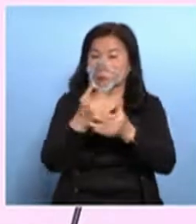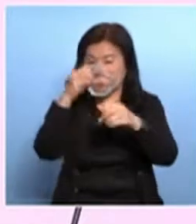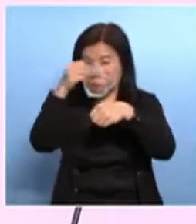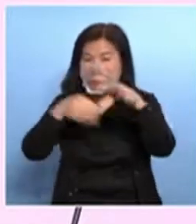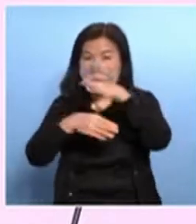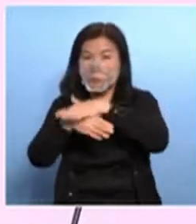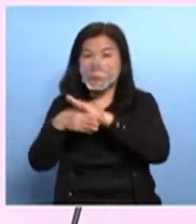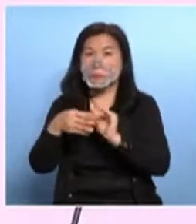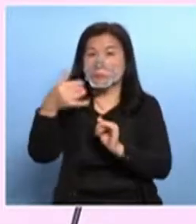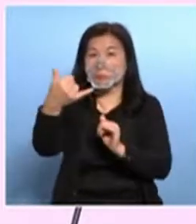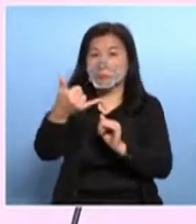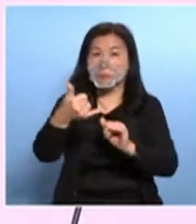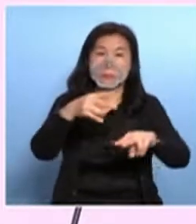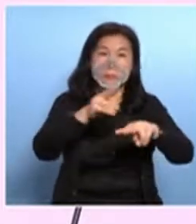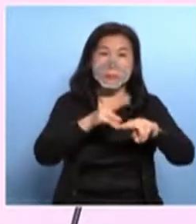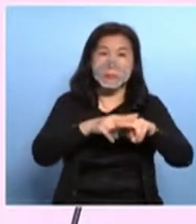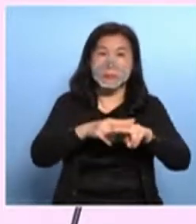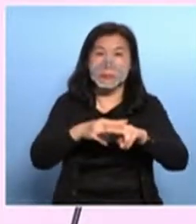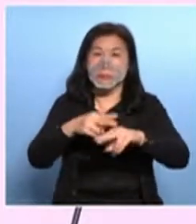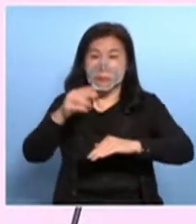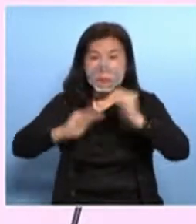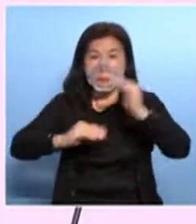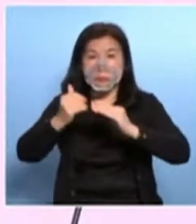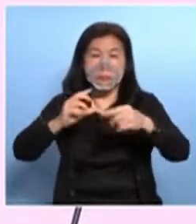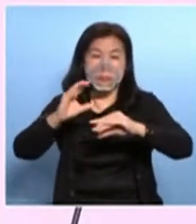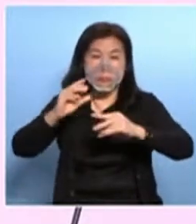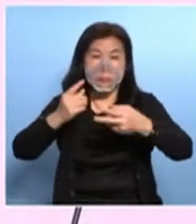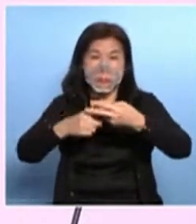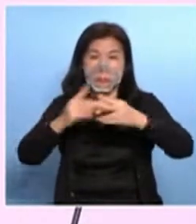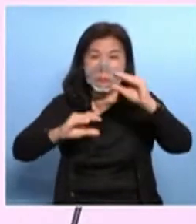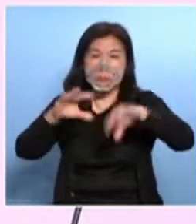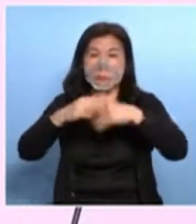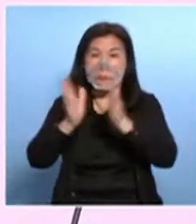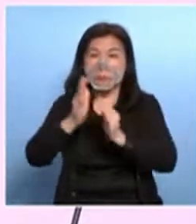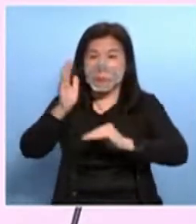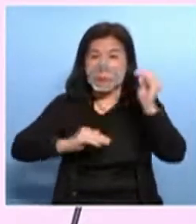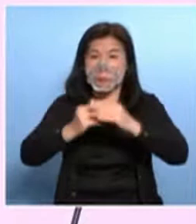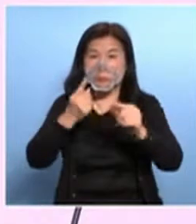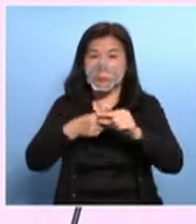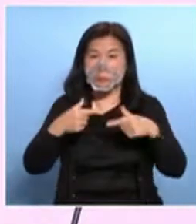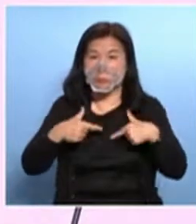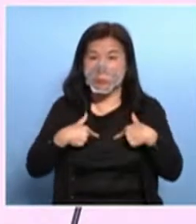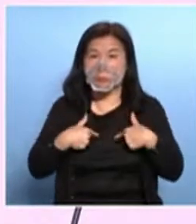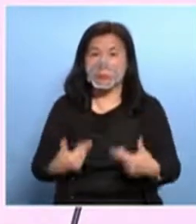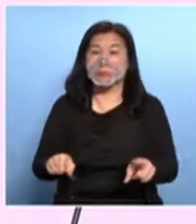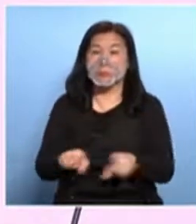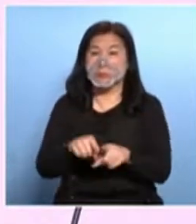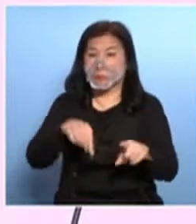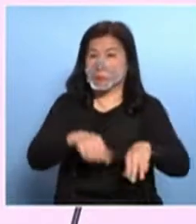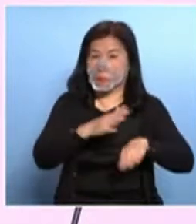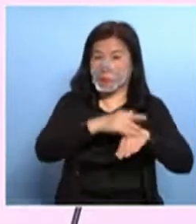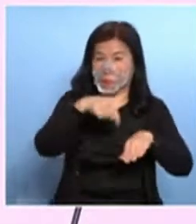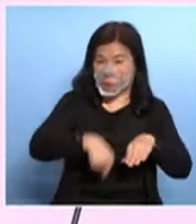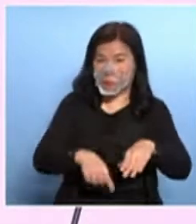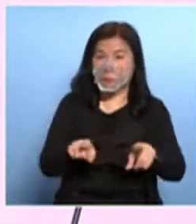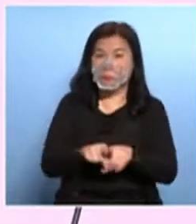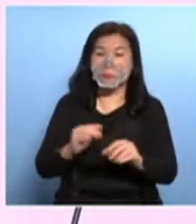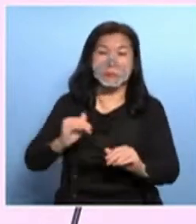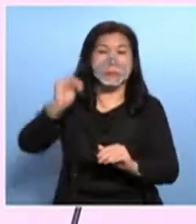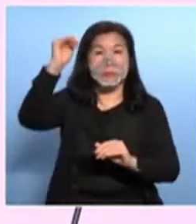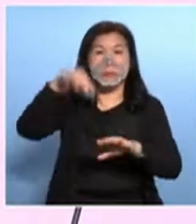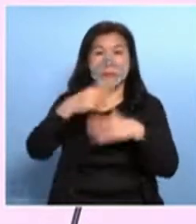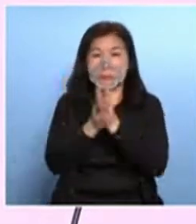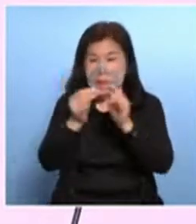Kong branches of Chinese National Engineering Research Centers in Hong Kong. They all possess high-level scientific research teams